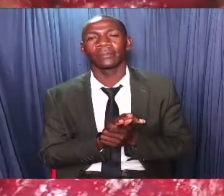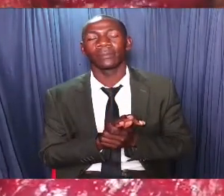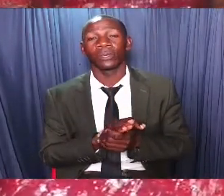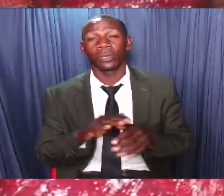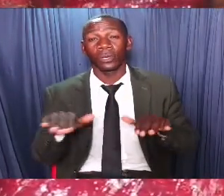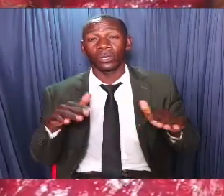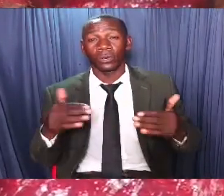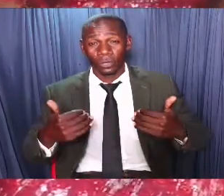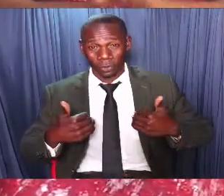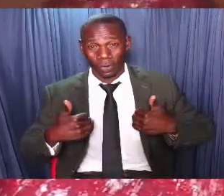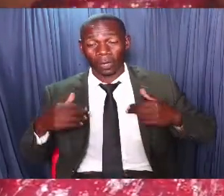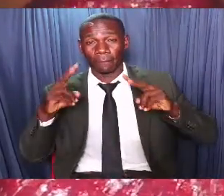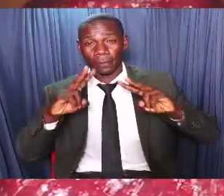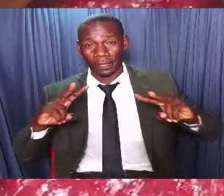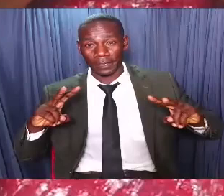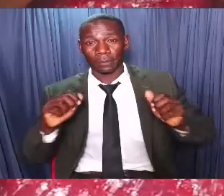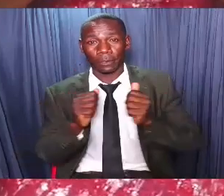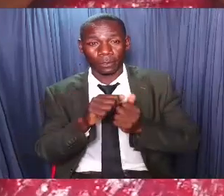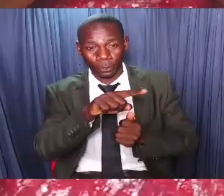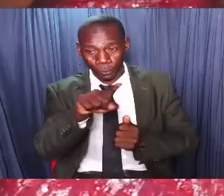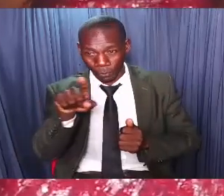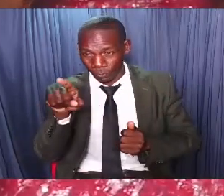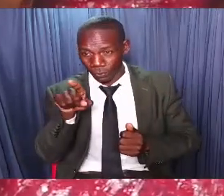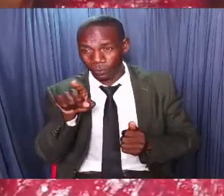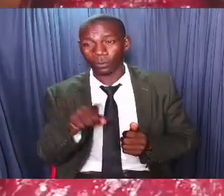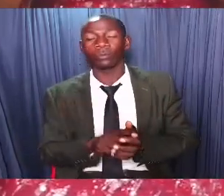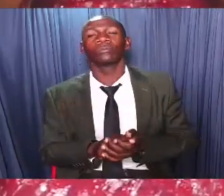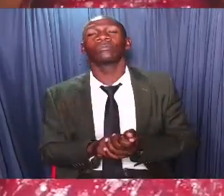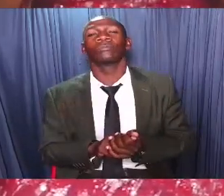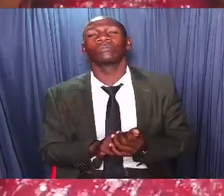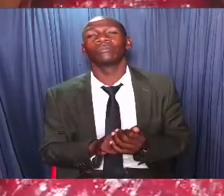Jim Ramani, do you have peace with you?